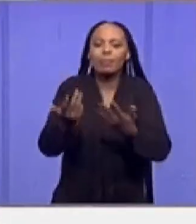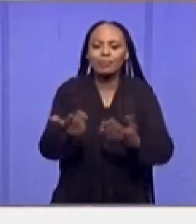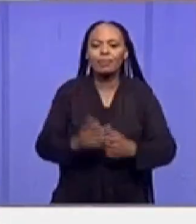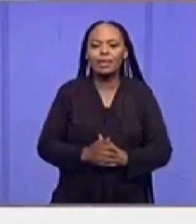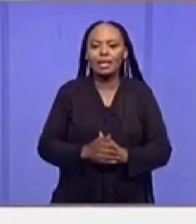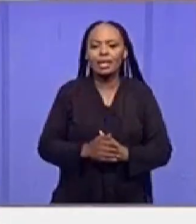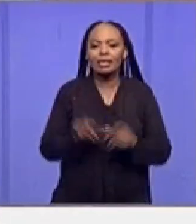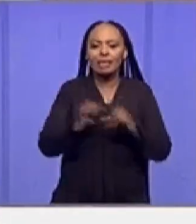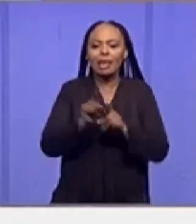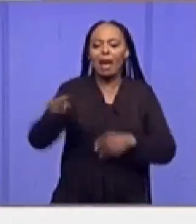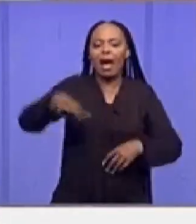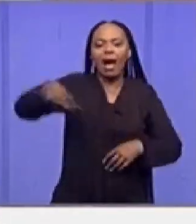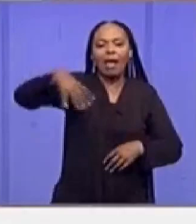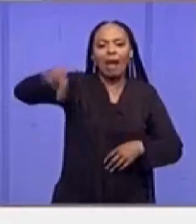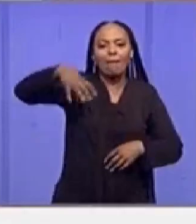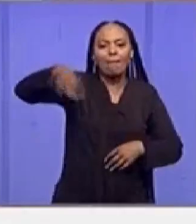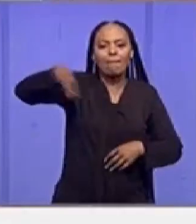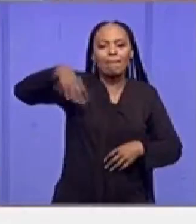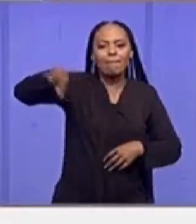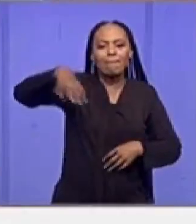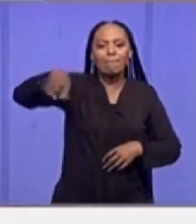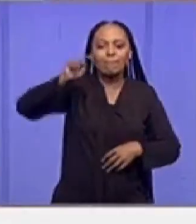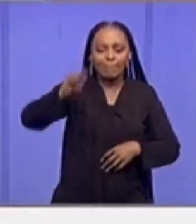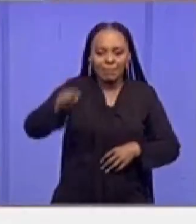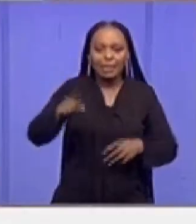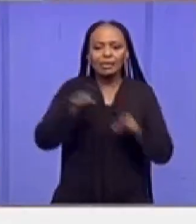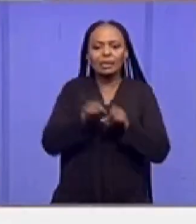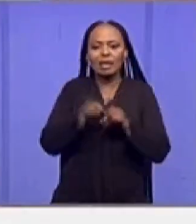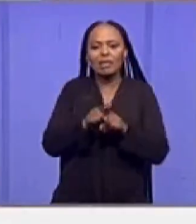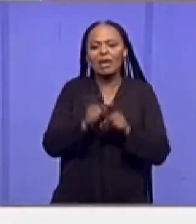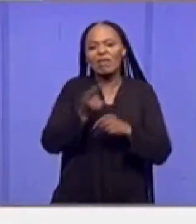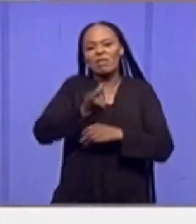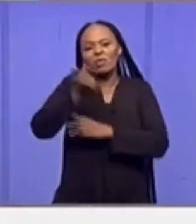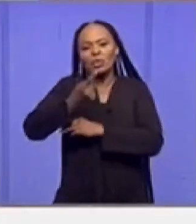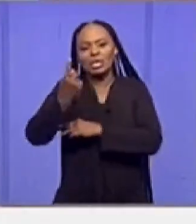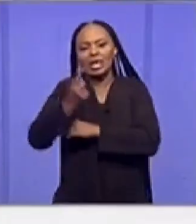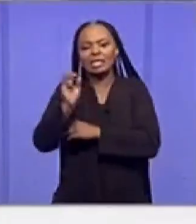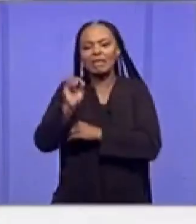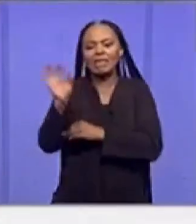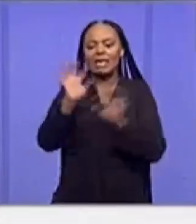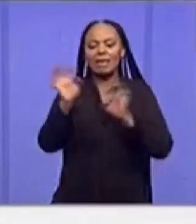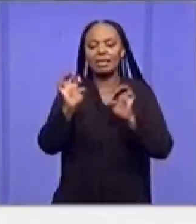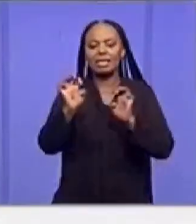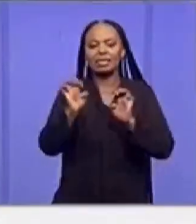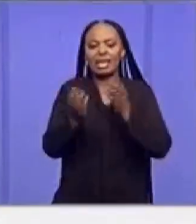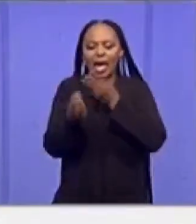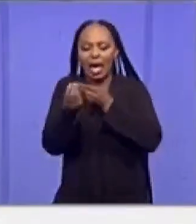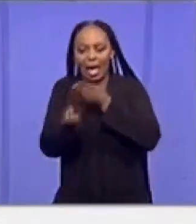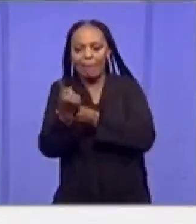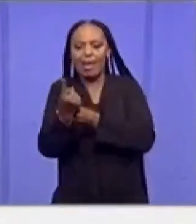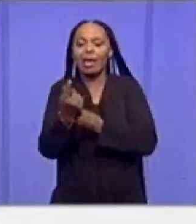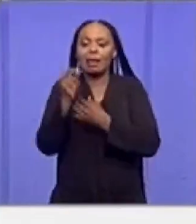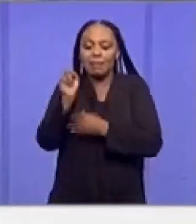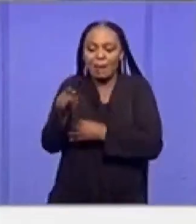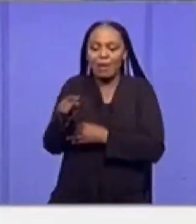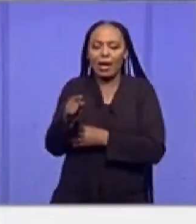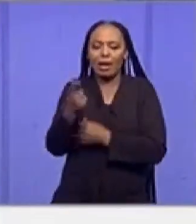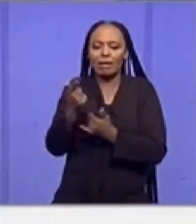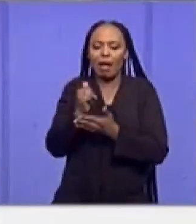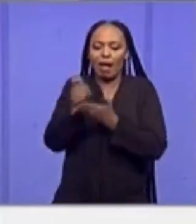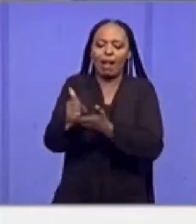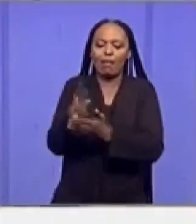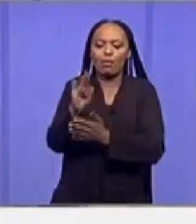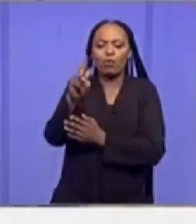raising an alarm and also sending an alert message if there is an emergency around the house. maikemišetšo magolo ke go matlafatša baswa gore ba